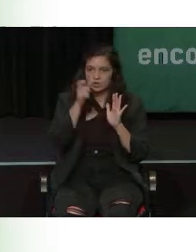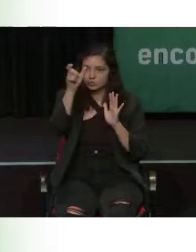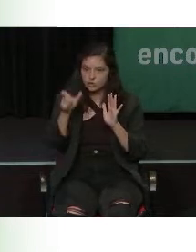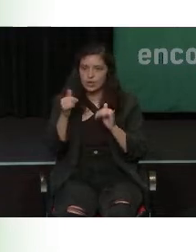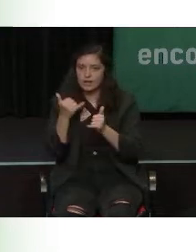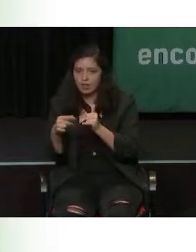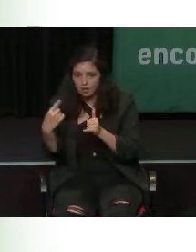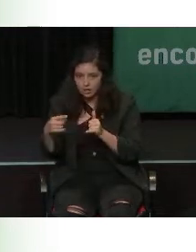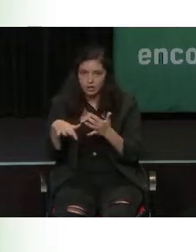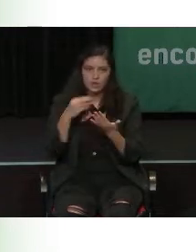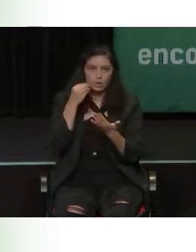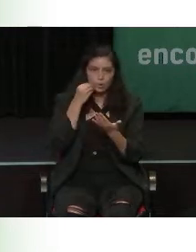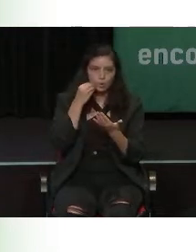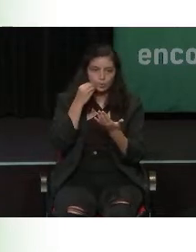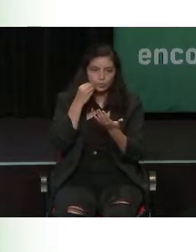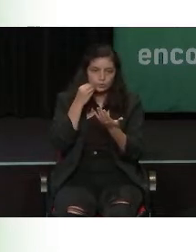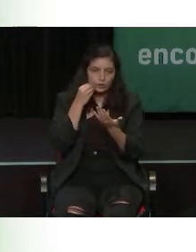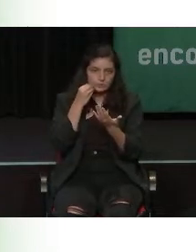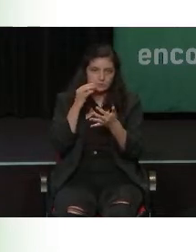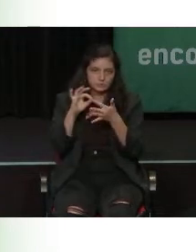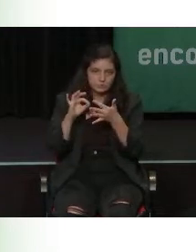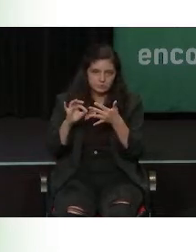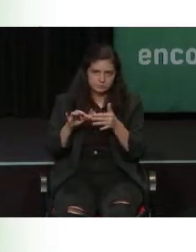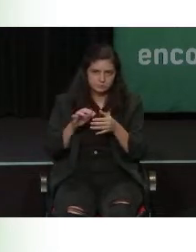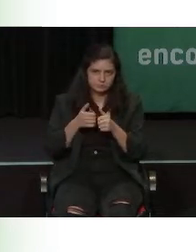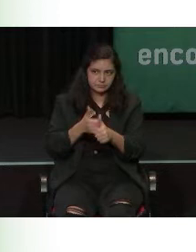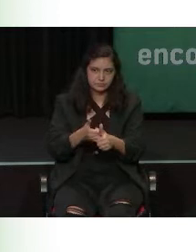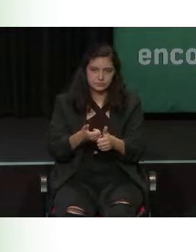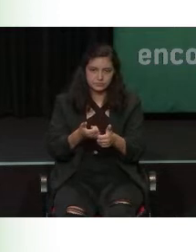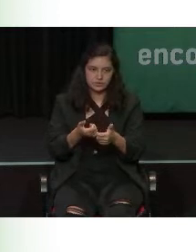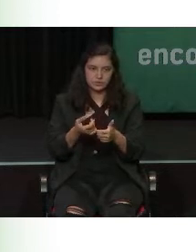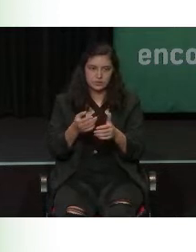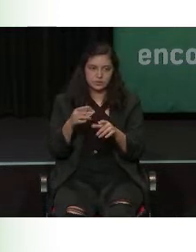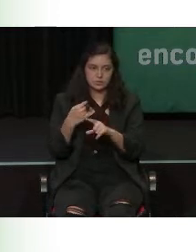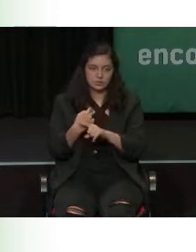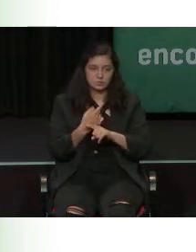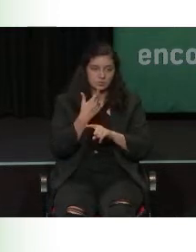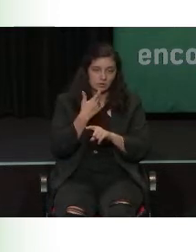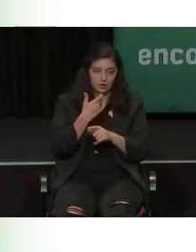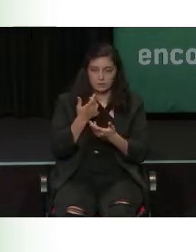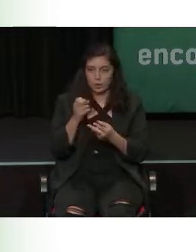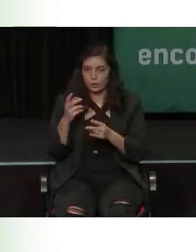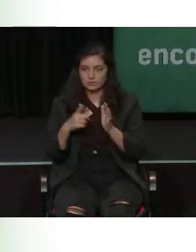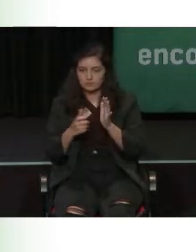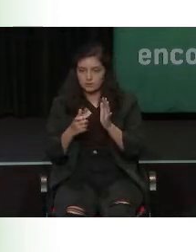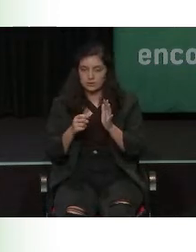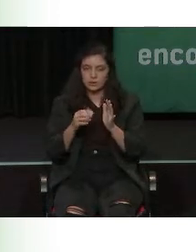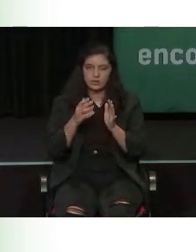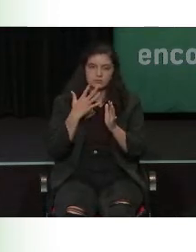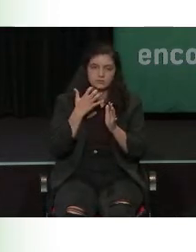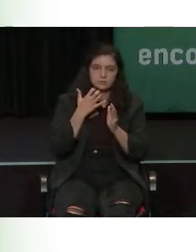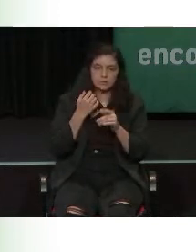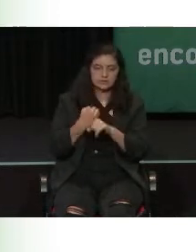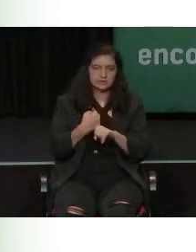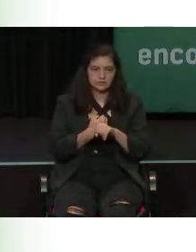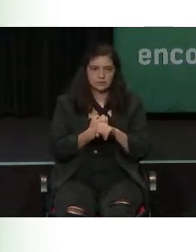and really focus our efforts on those risk groups. In the NHS, in the UK, and in the US, with the US Preventative Services